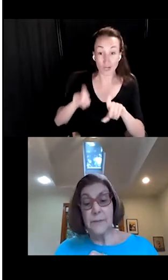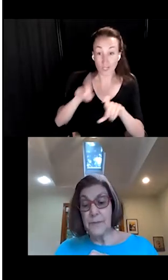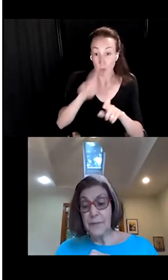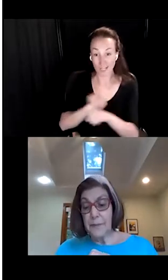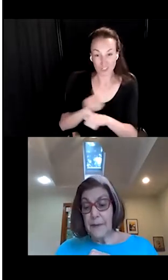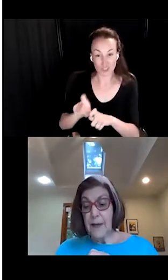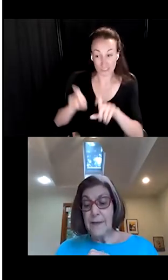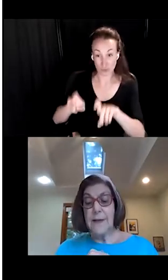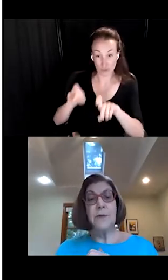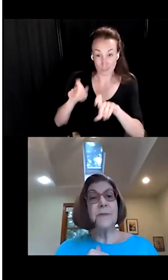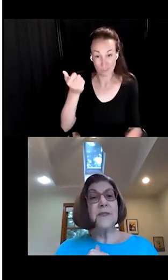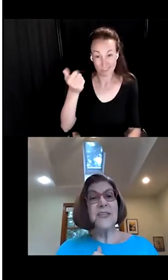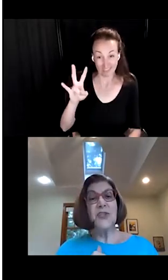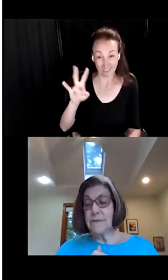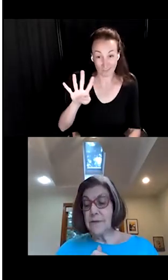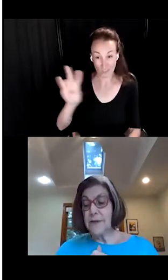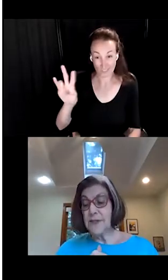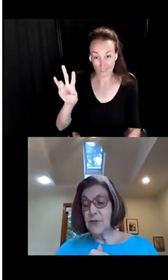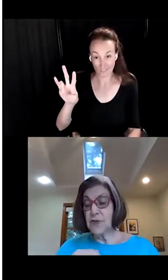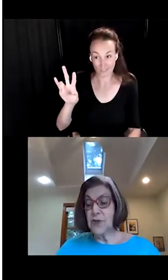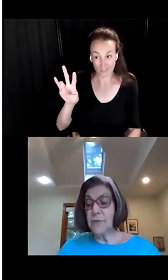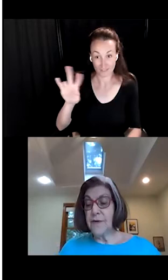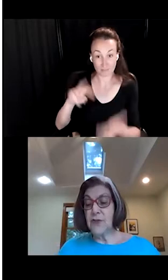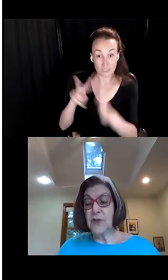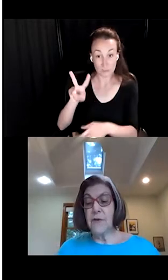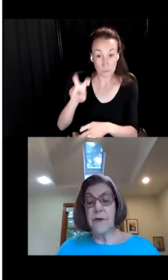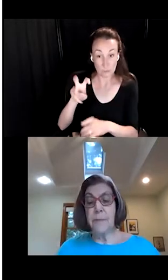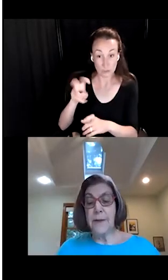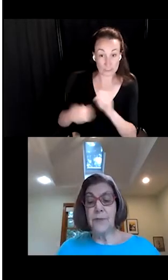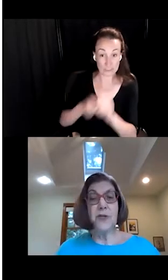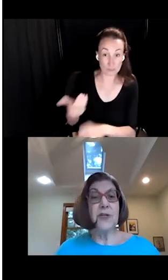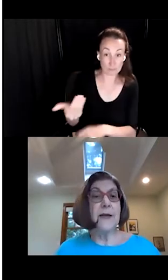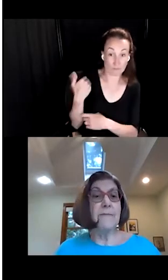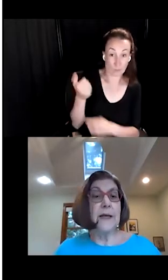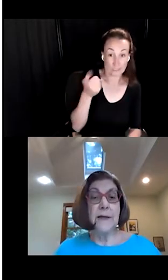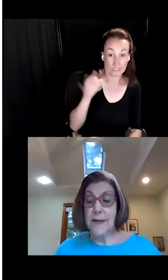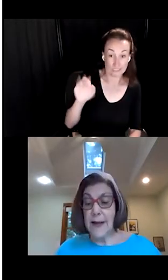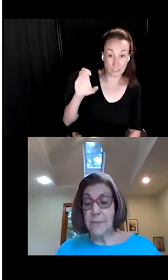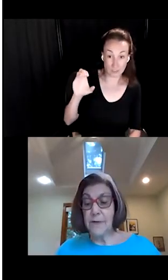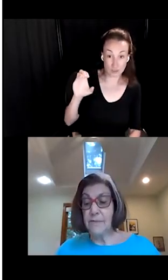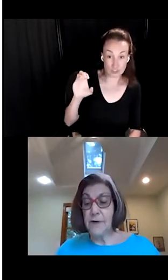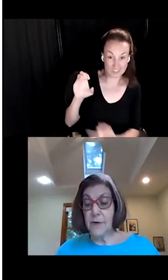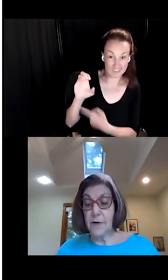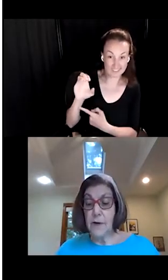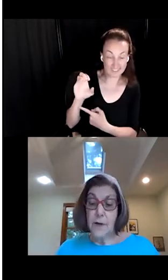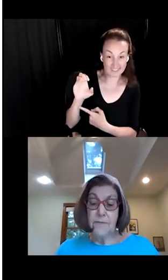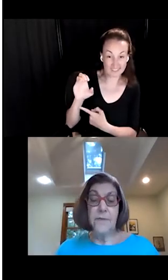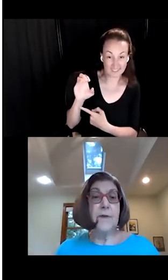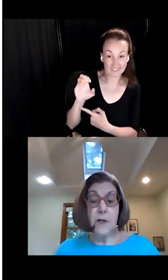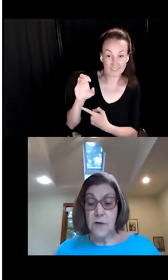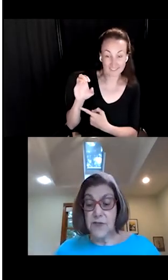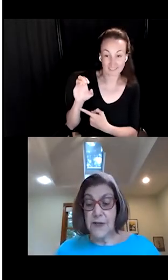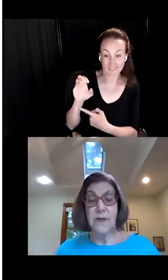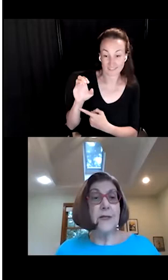1747. The implementation of citrus to prevent scurvy by the British Navy didn't happen for another